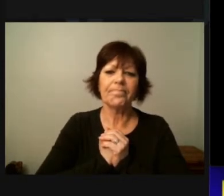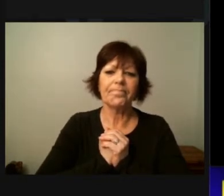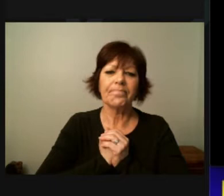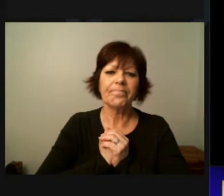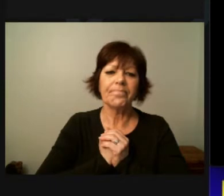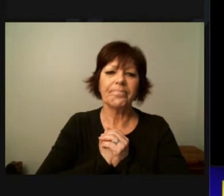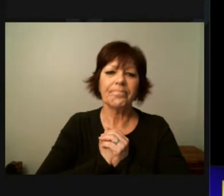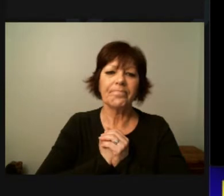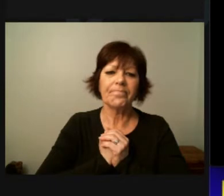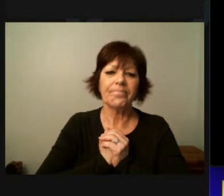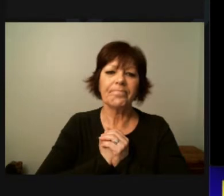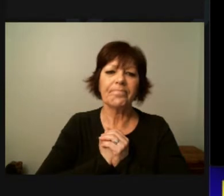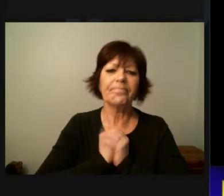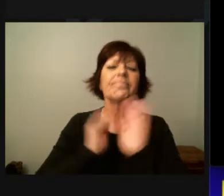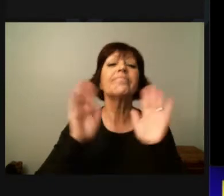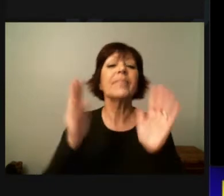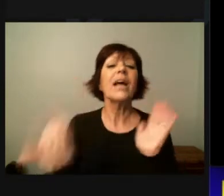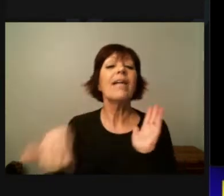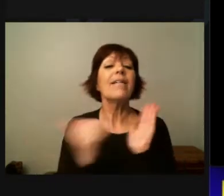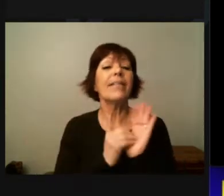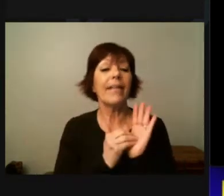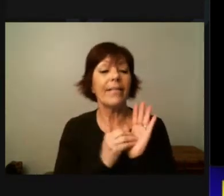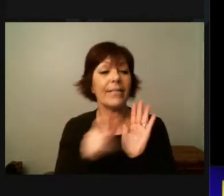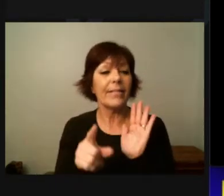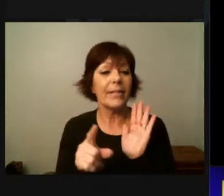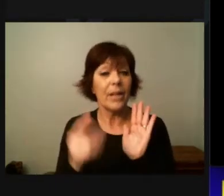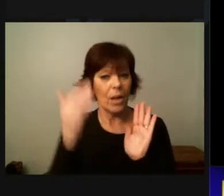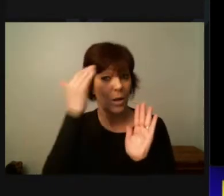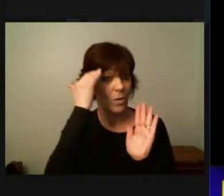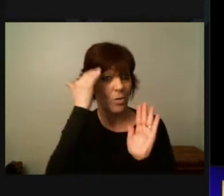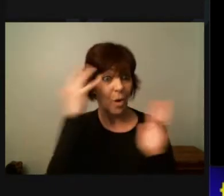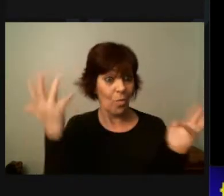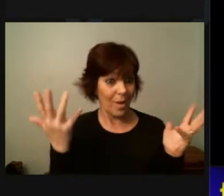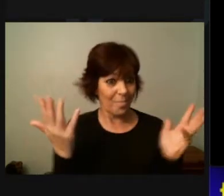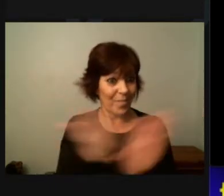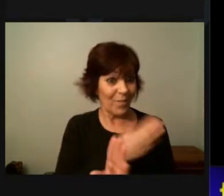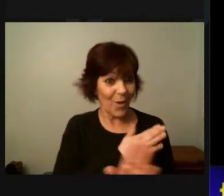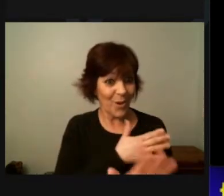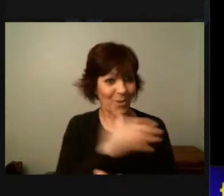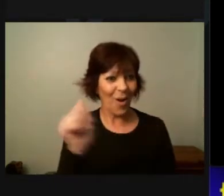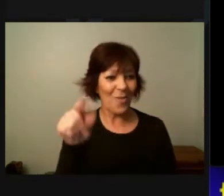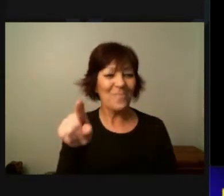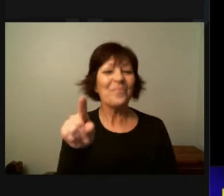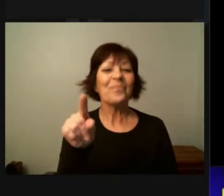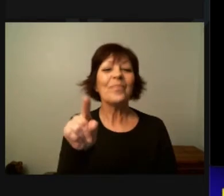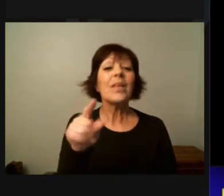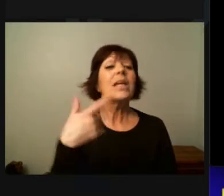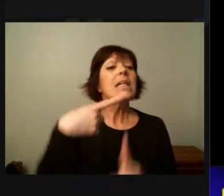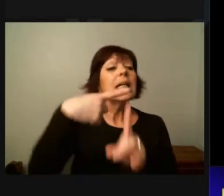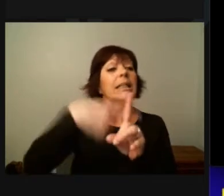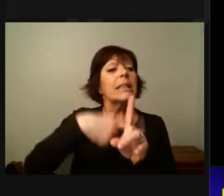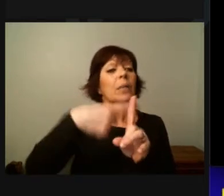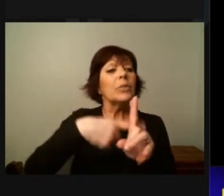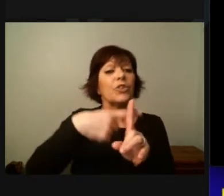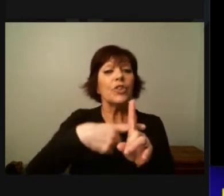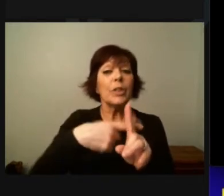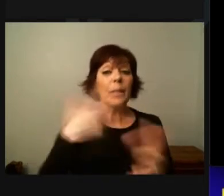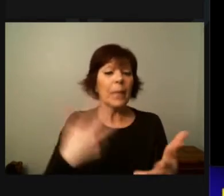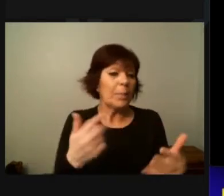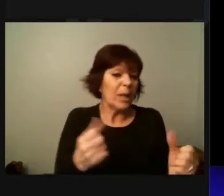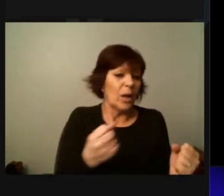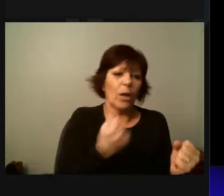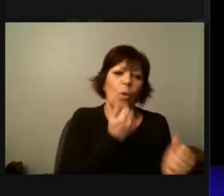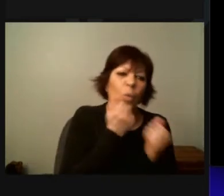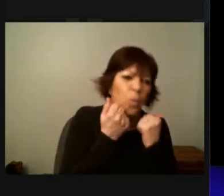please. So again, know before you go. Second page. The temperature may be too warm. It may be too cold.